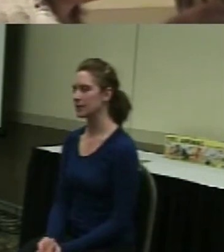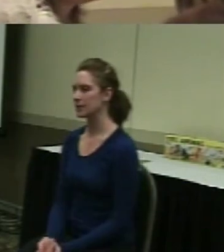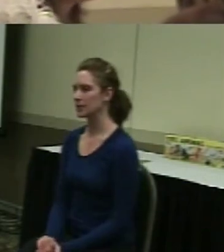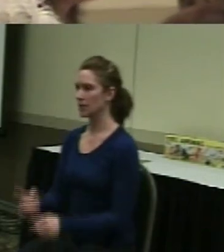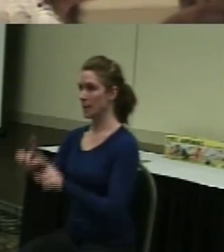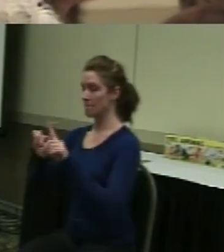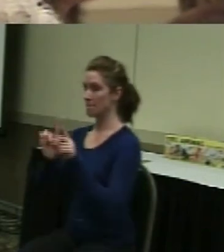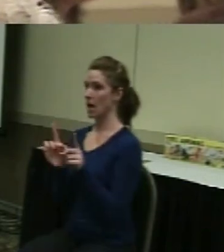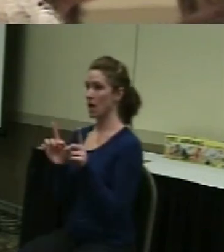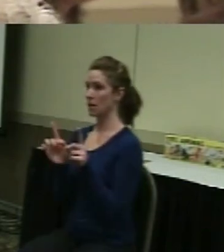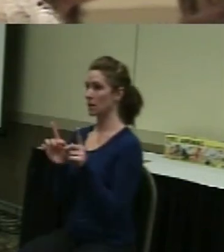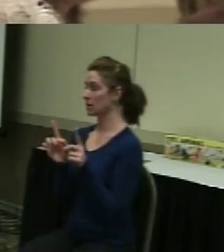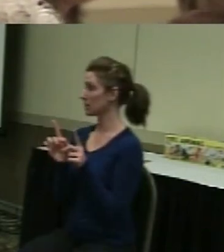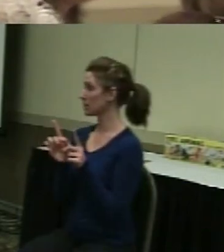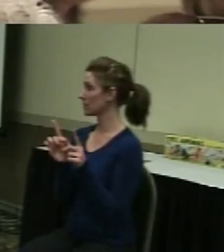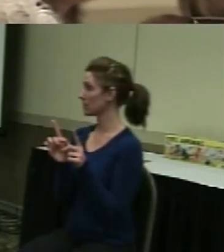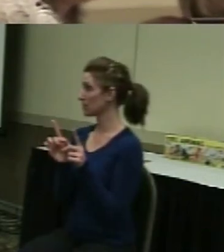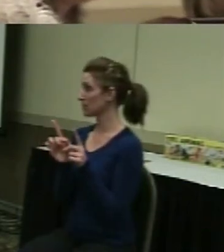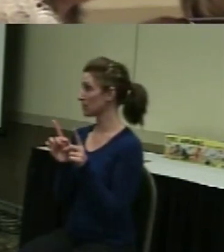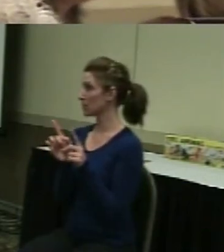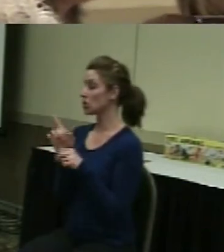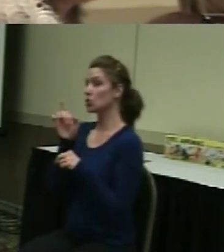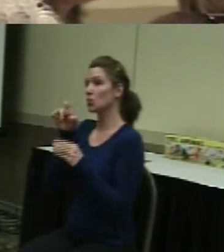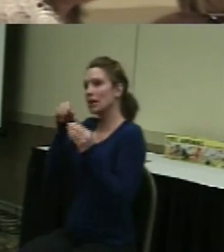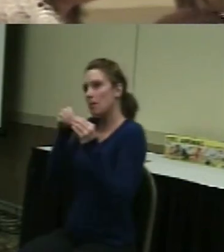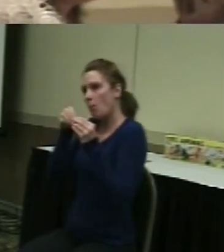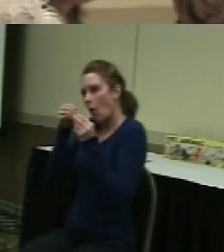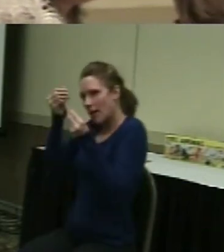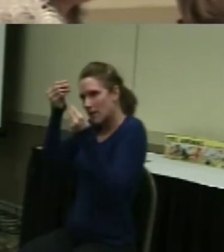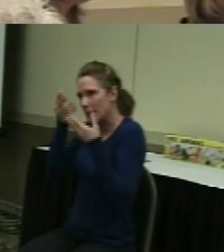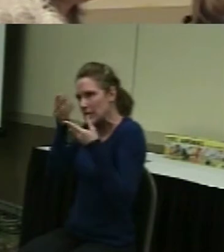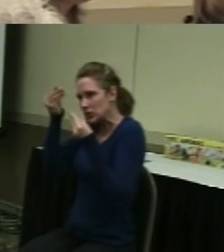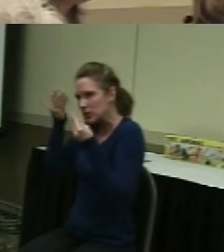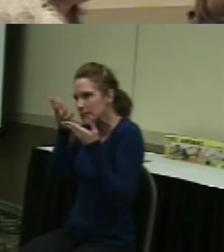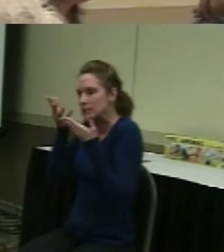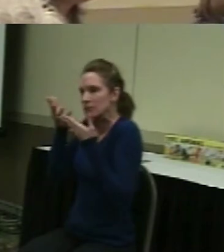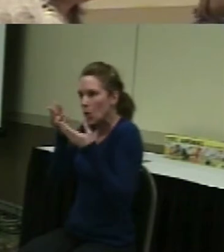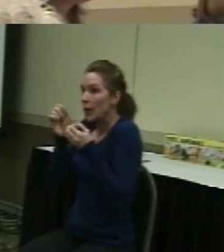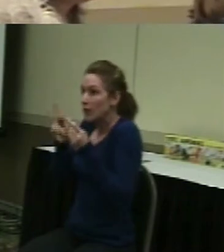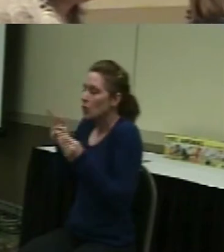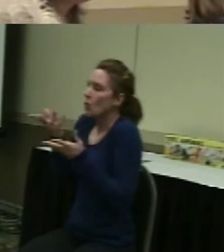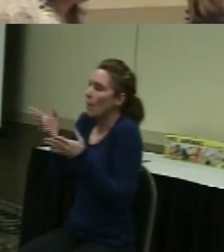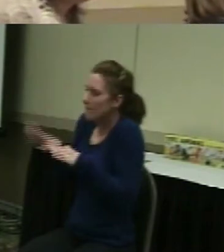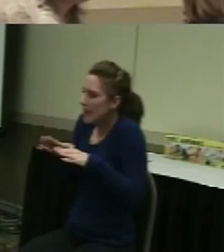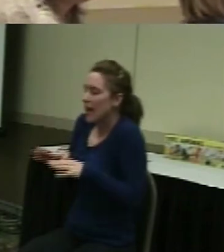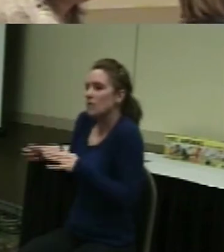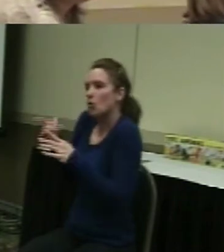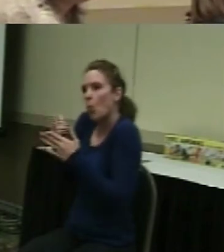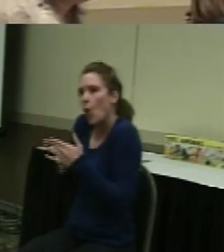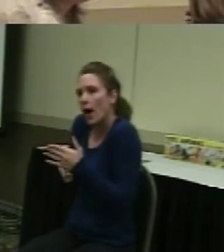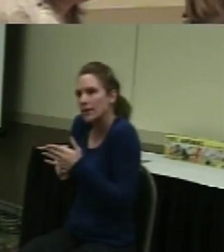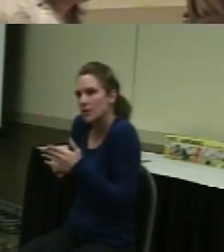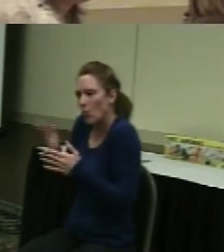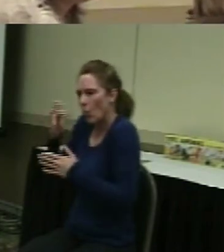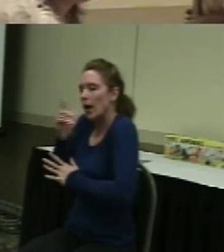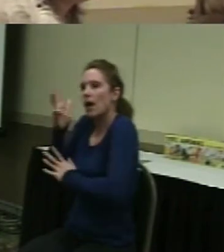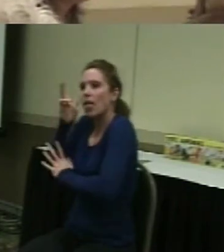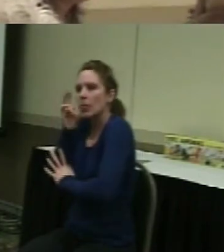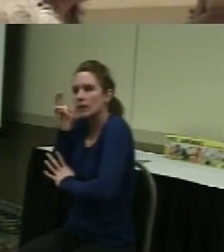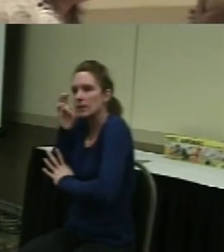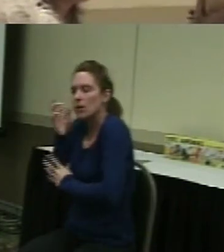But yes, you need more of that concrete. So what are they doing? What do they do when they're not